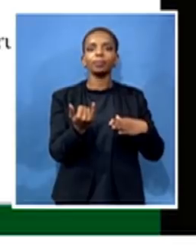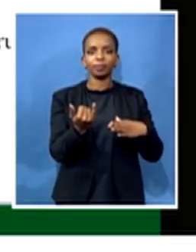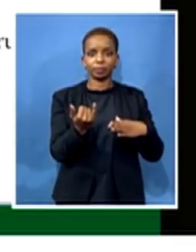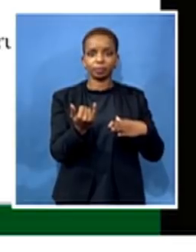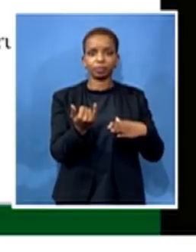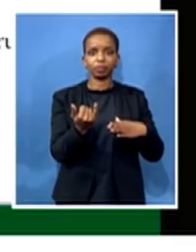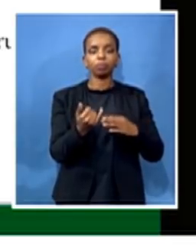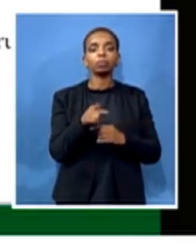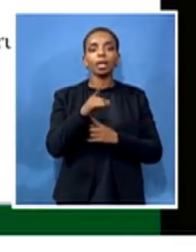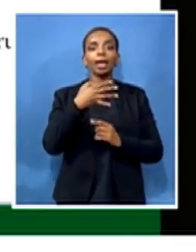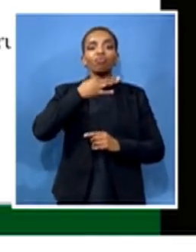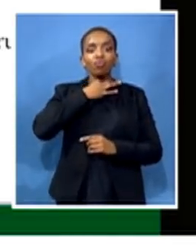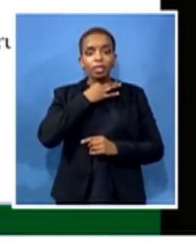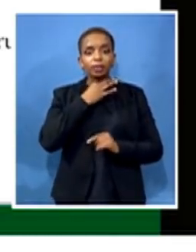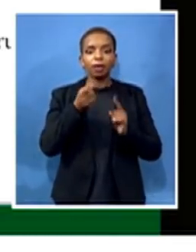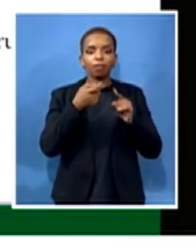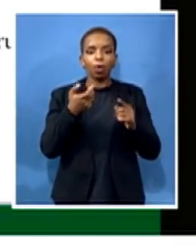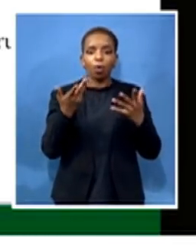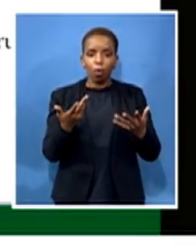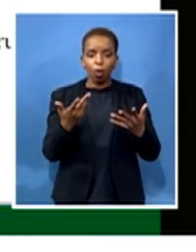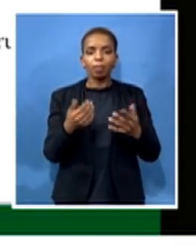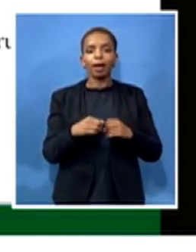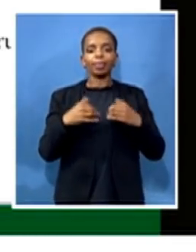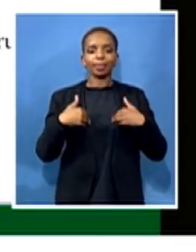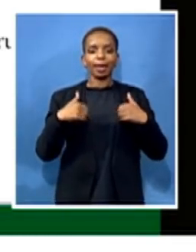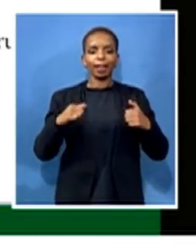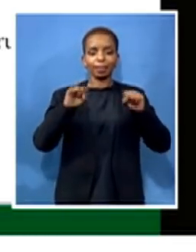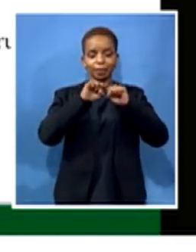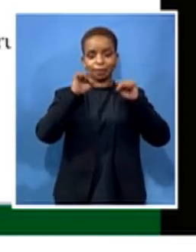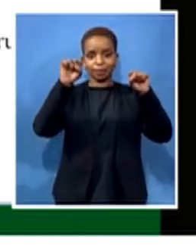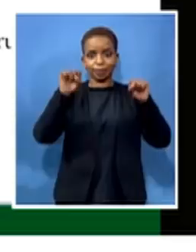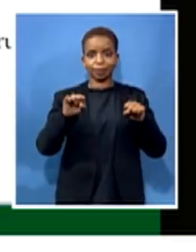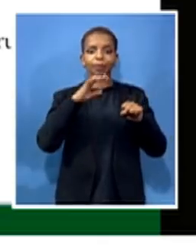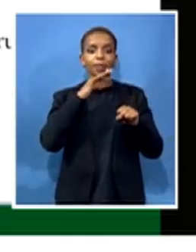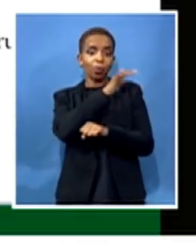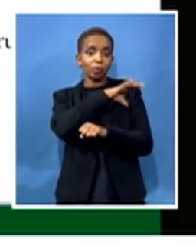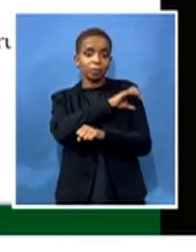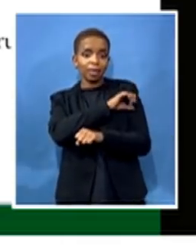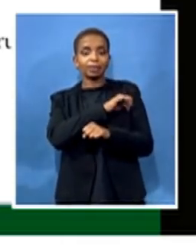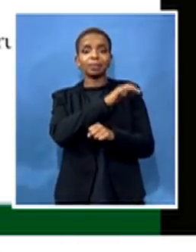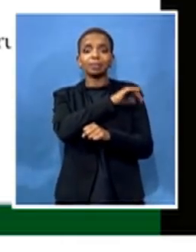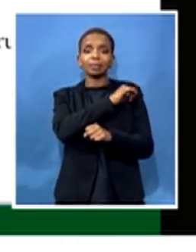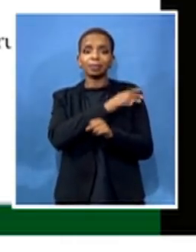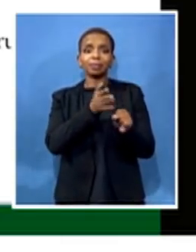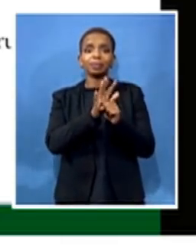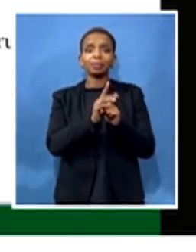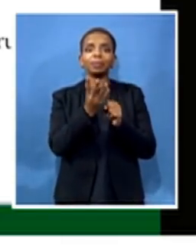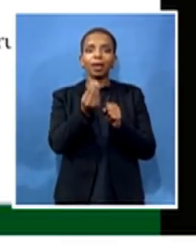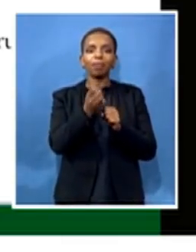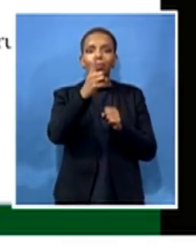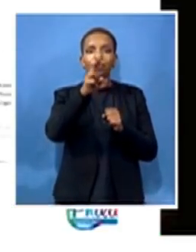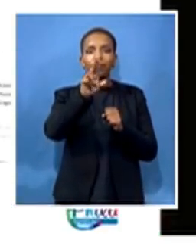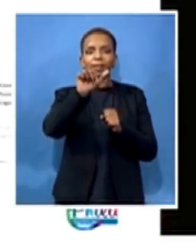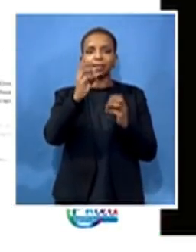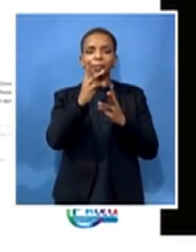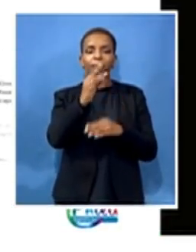system, we now have 955 people in hospital, 126 in the ICU. And so it's important for us to